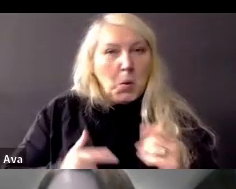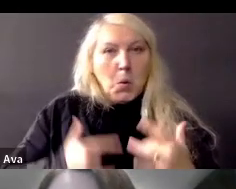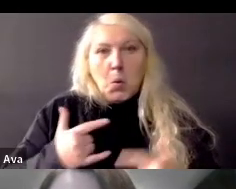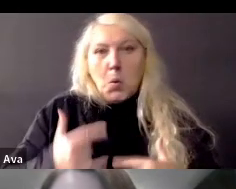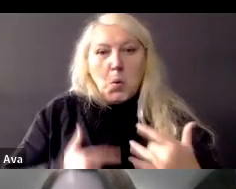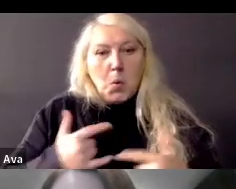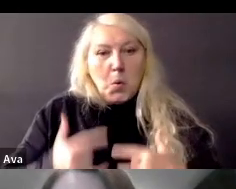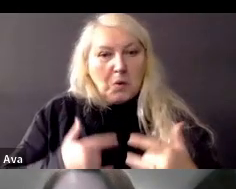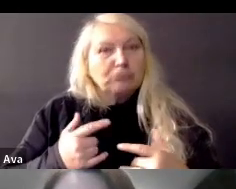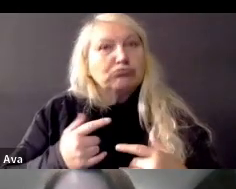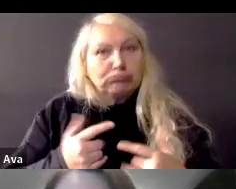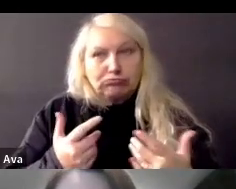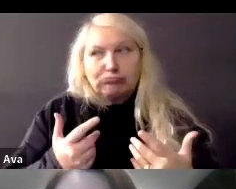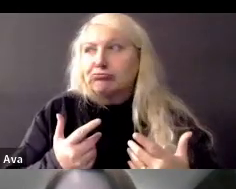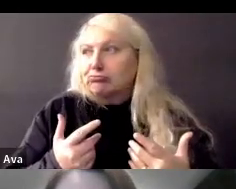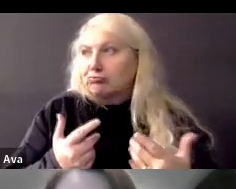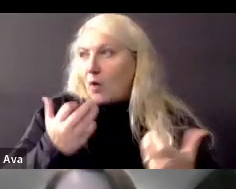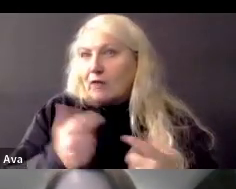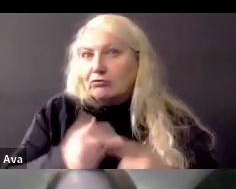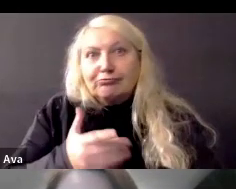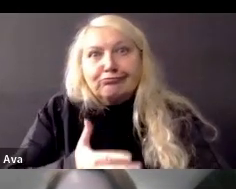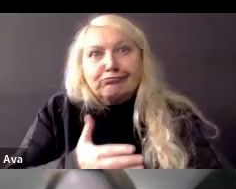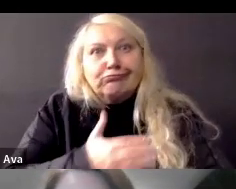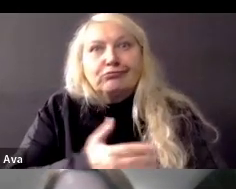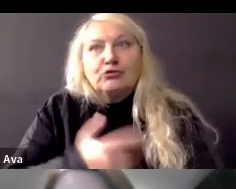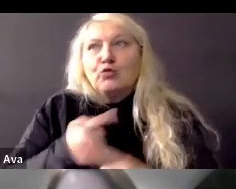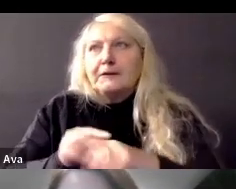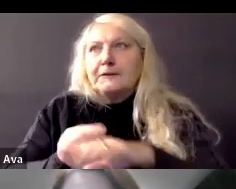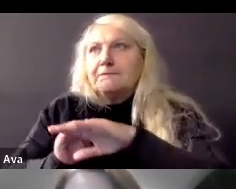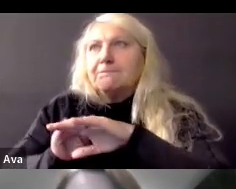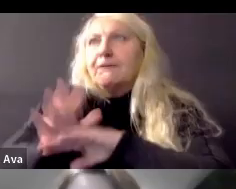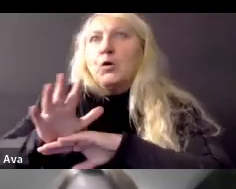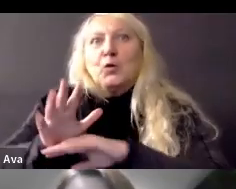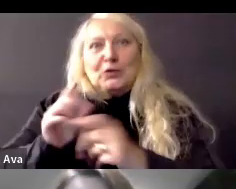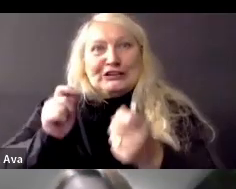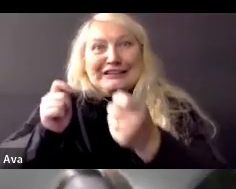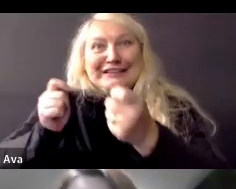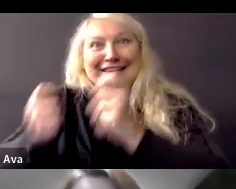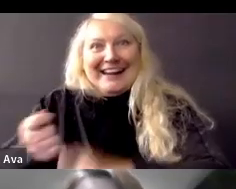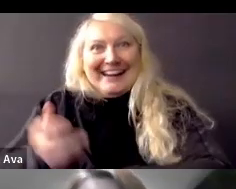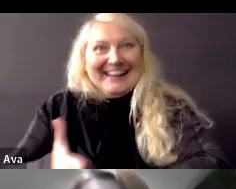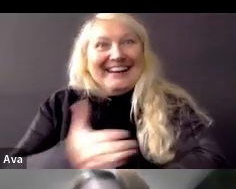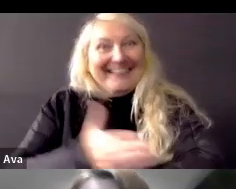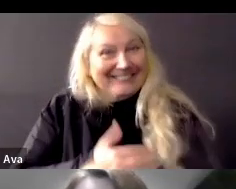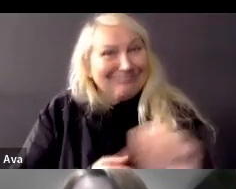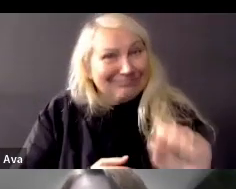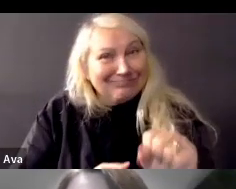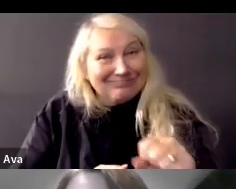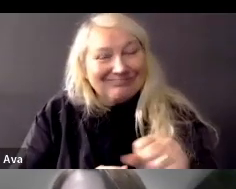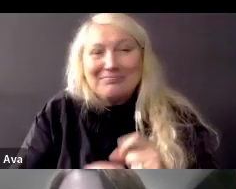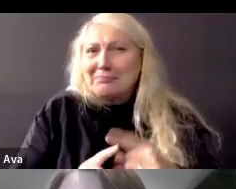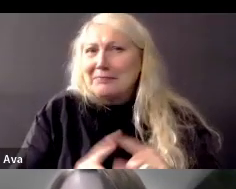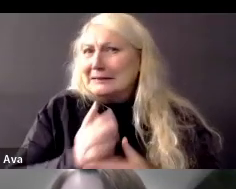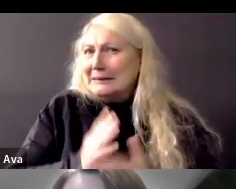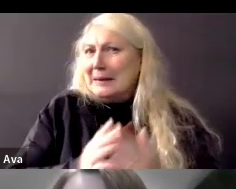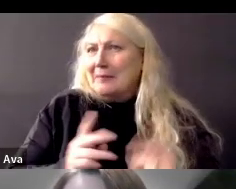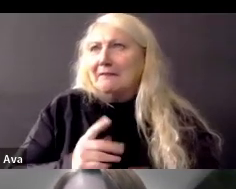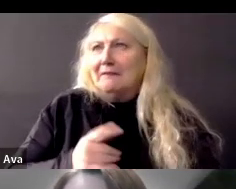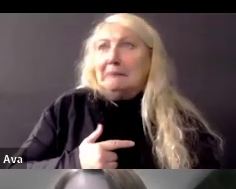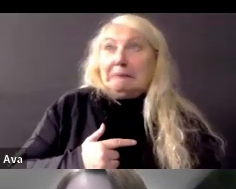make change or try to make change. But some people are a little scared